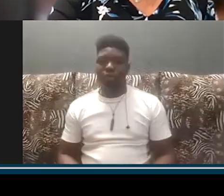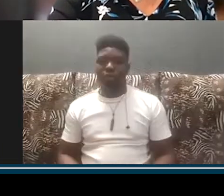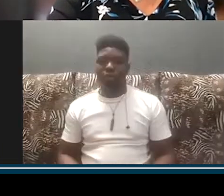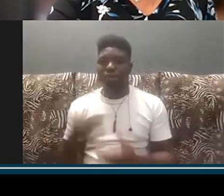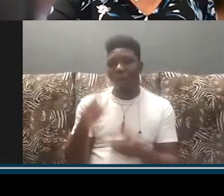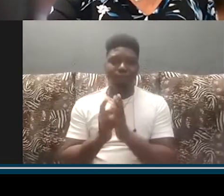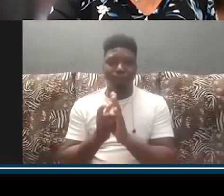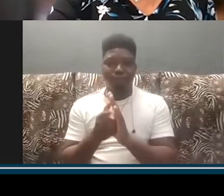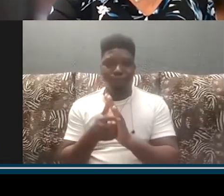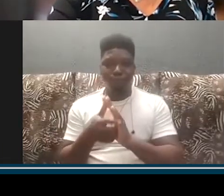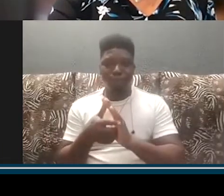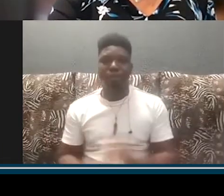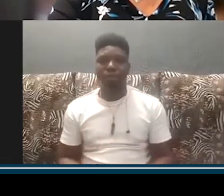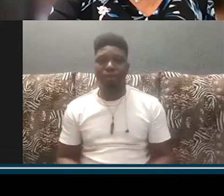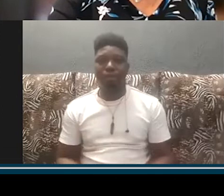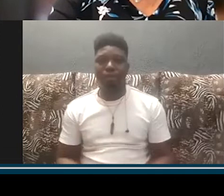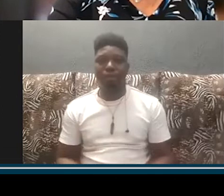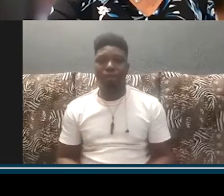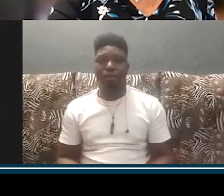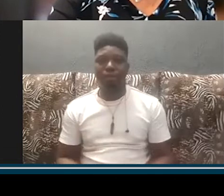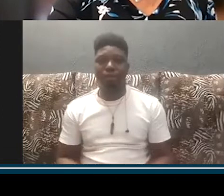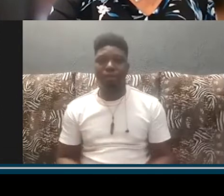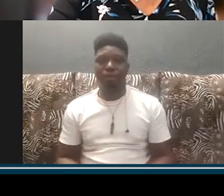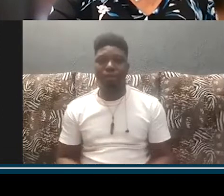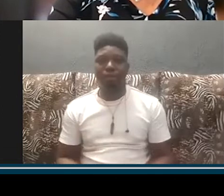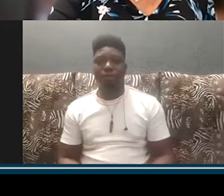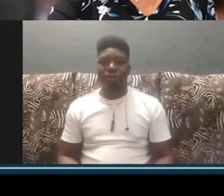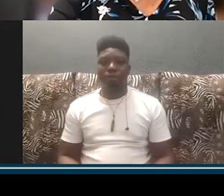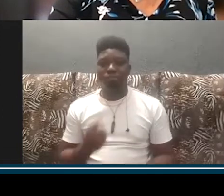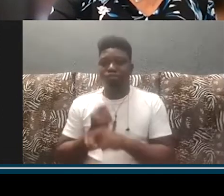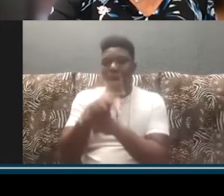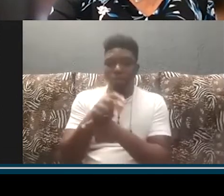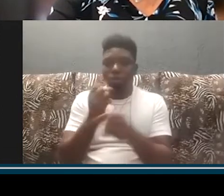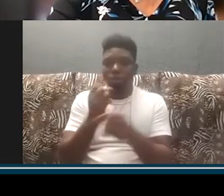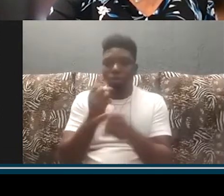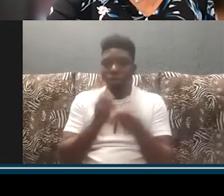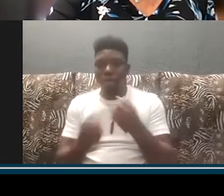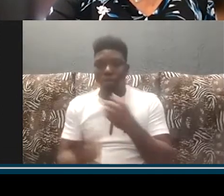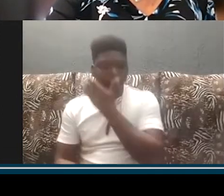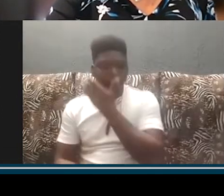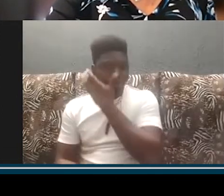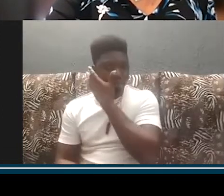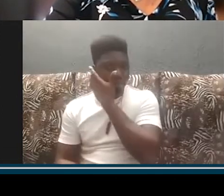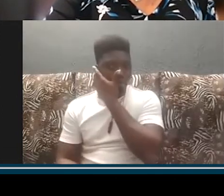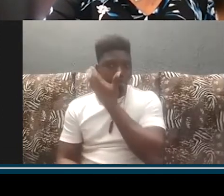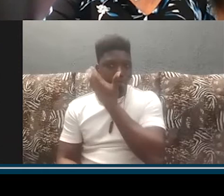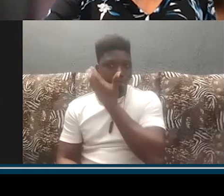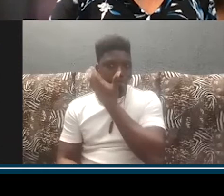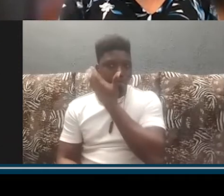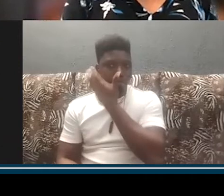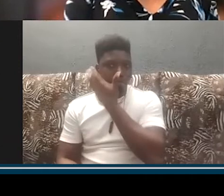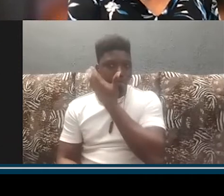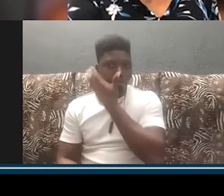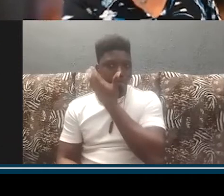can just jump in their car and get to there will take me hour or two. I am